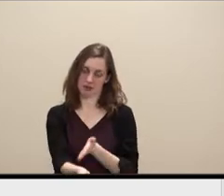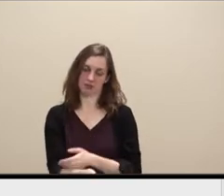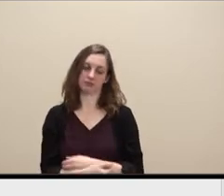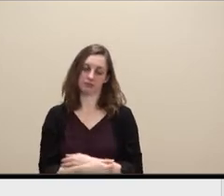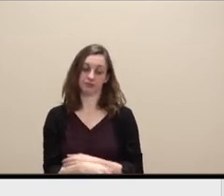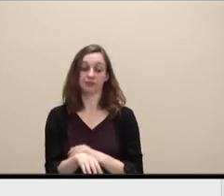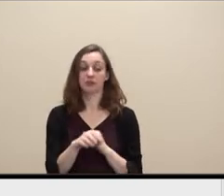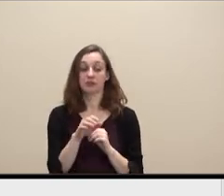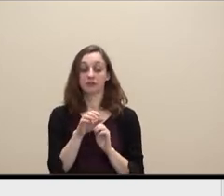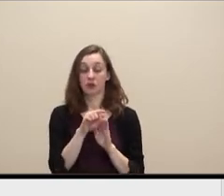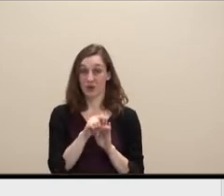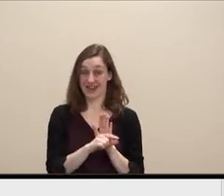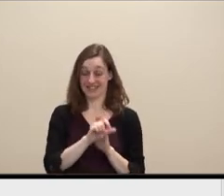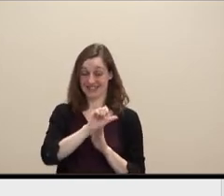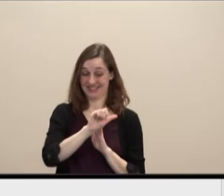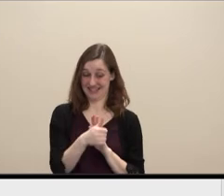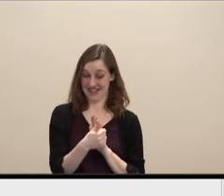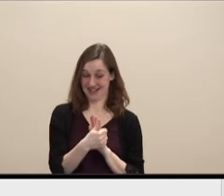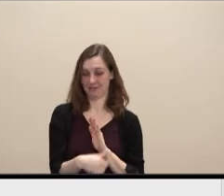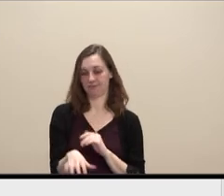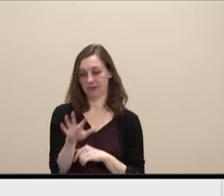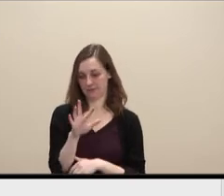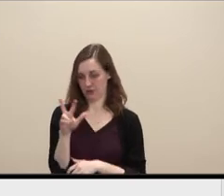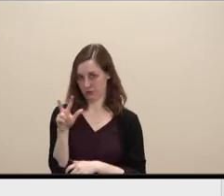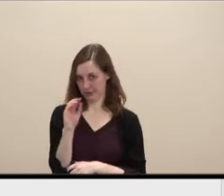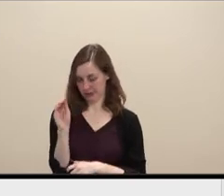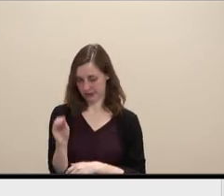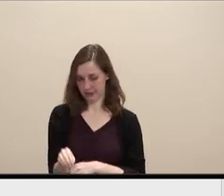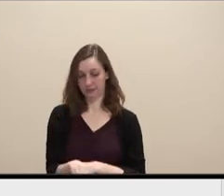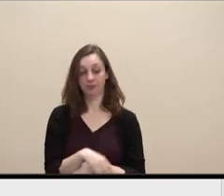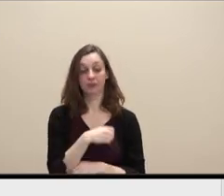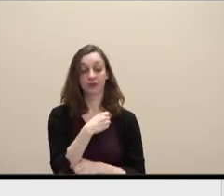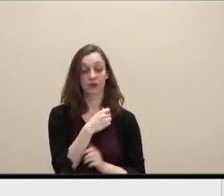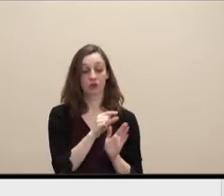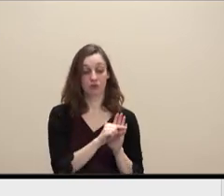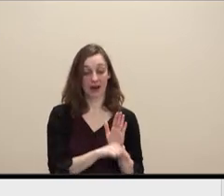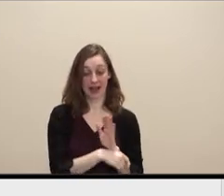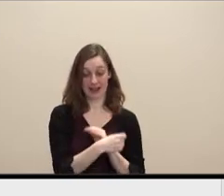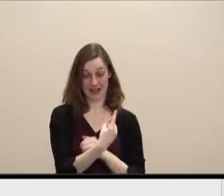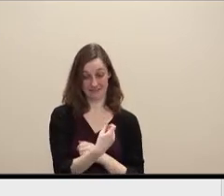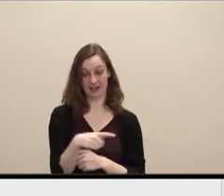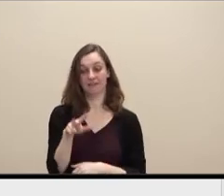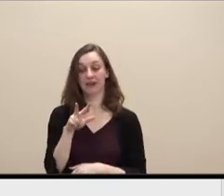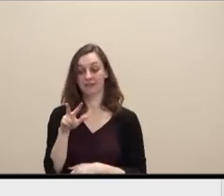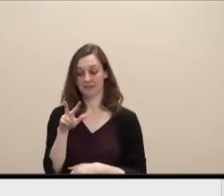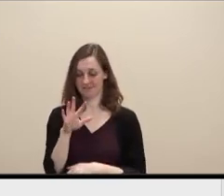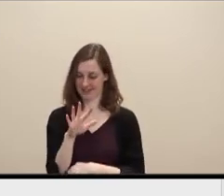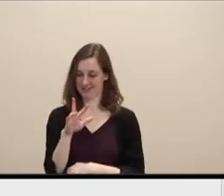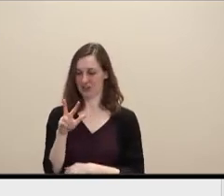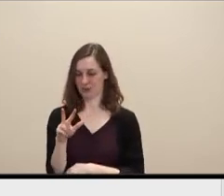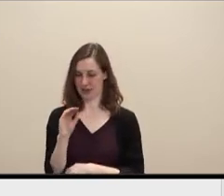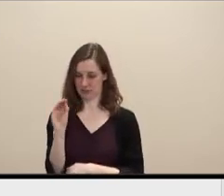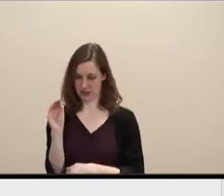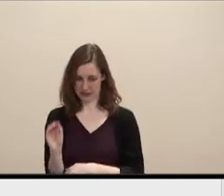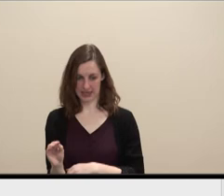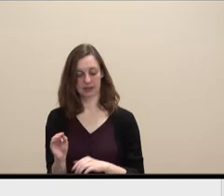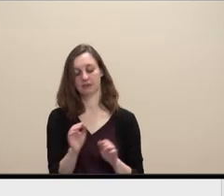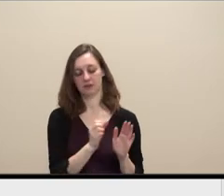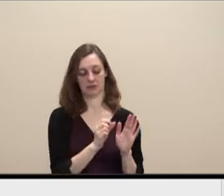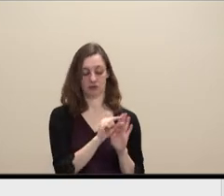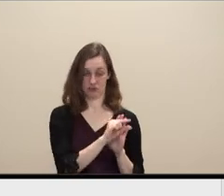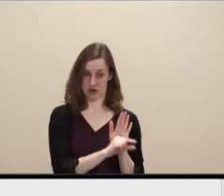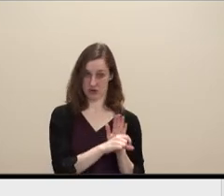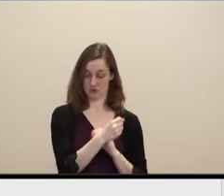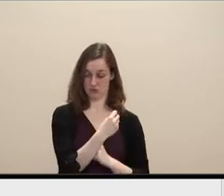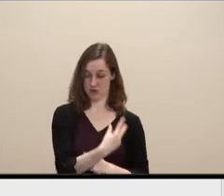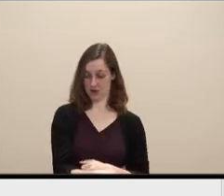10, it was 53%. 11, it was 53%. And grade 12 is 45%. So these are the children